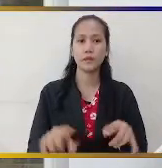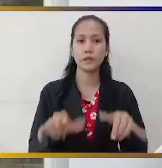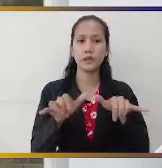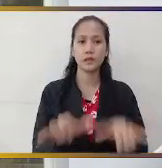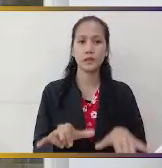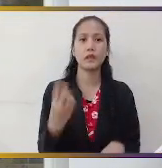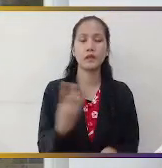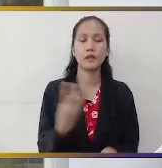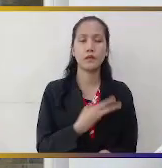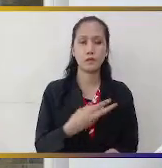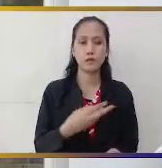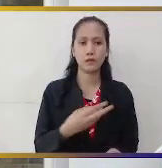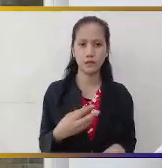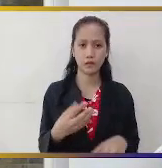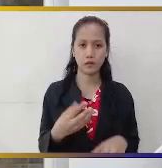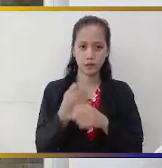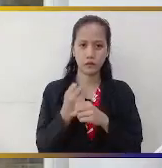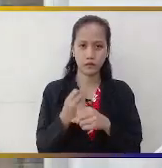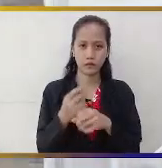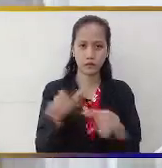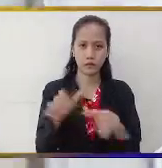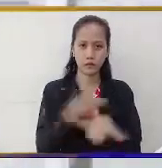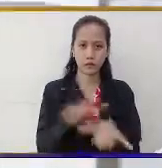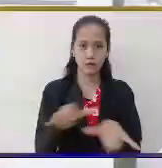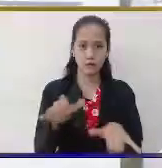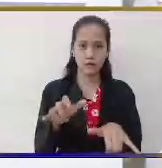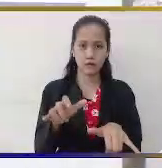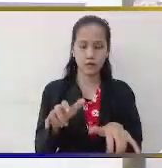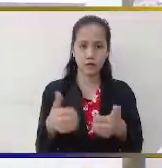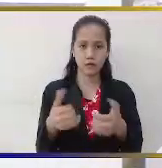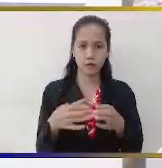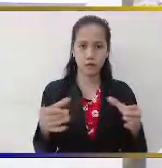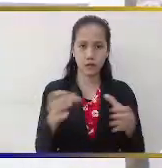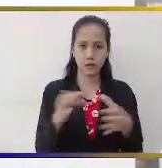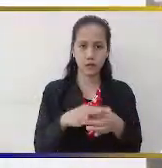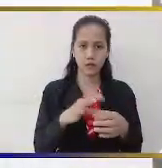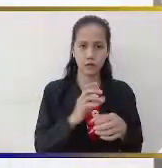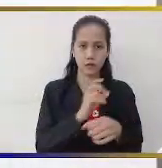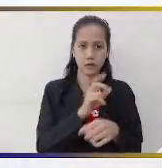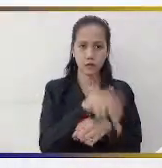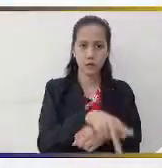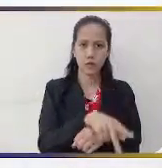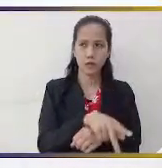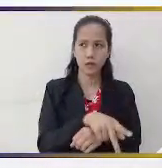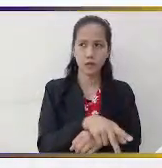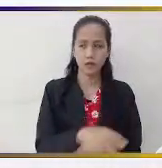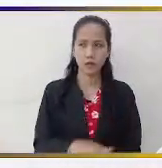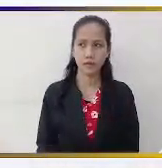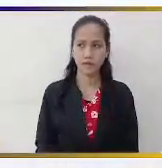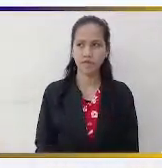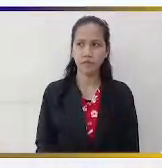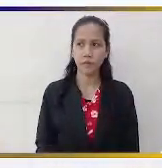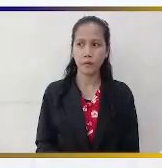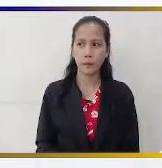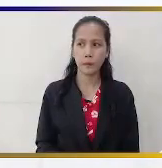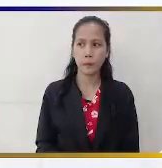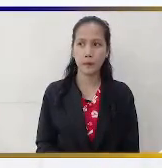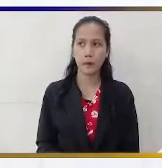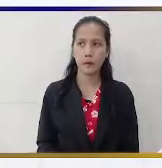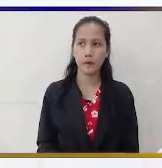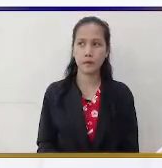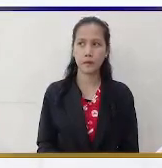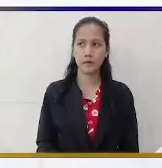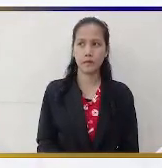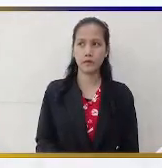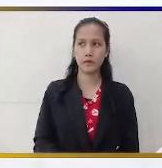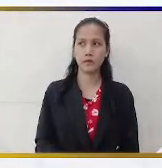mean? Well, I sowed 3 seeds. Mm-hmm. I get 3 plants. Yeah. Yeah, yeah.